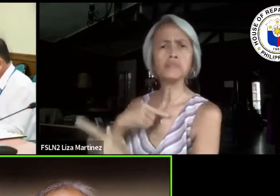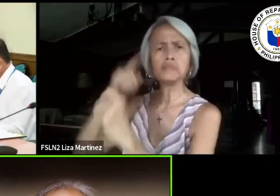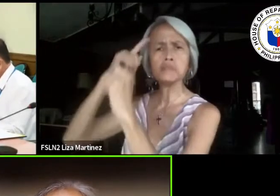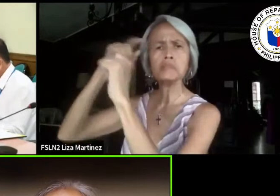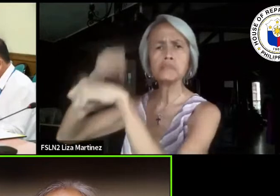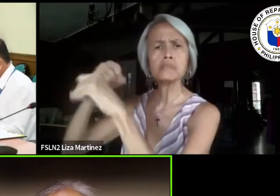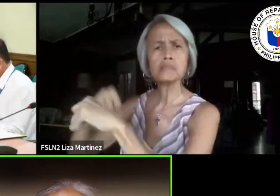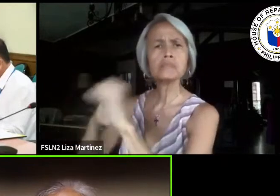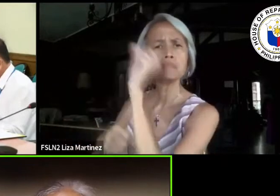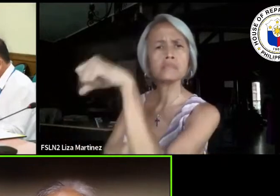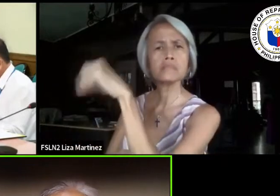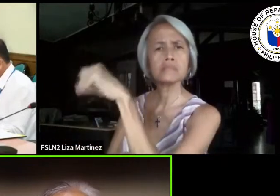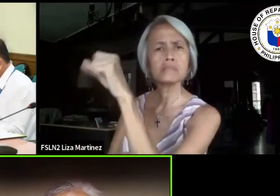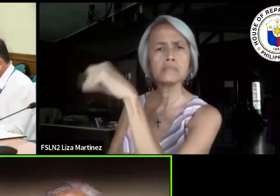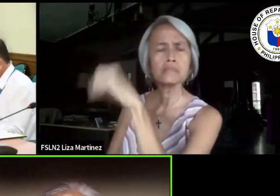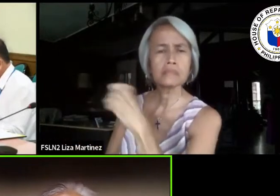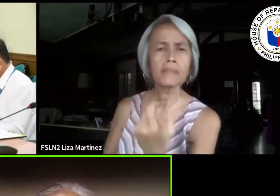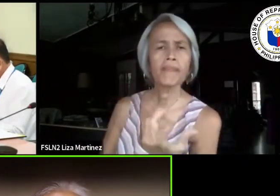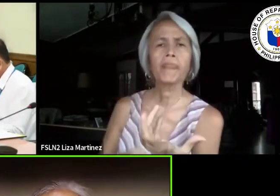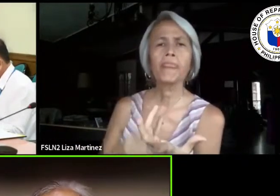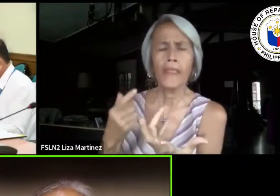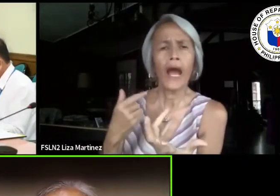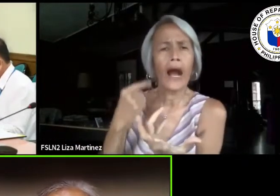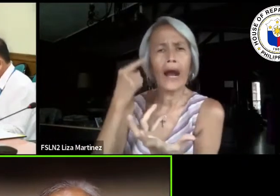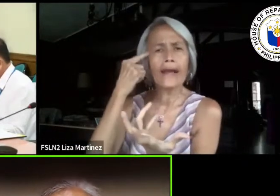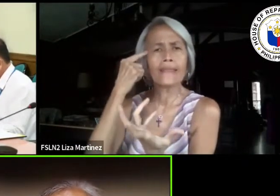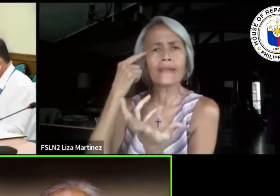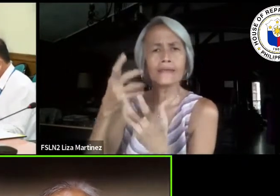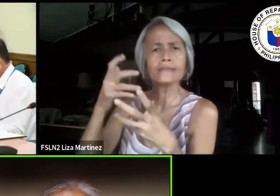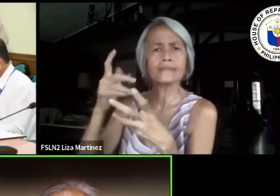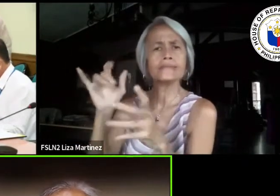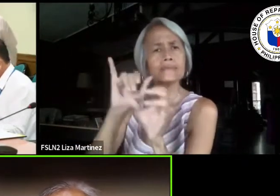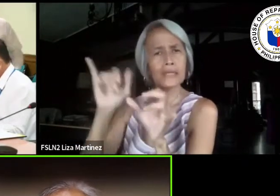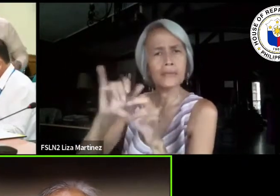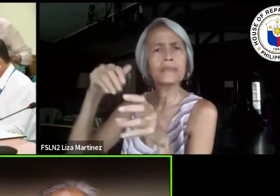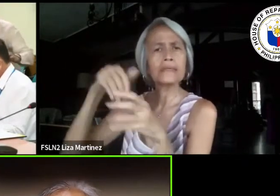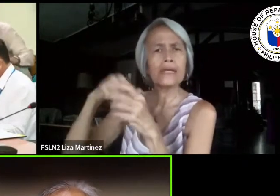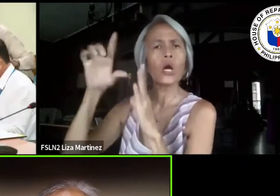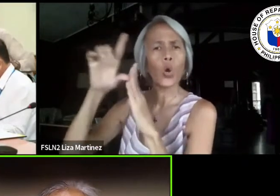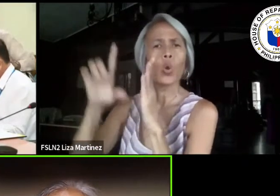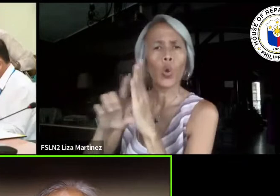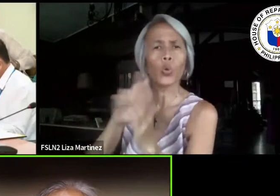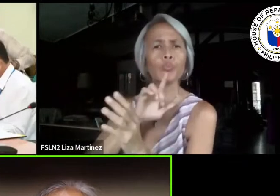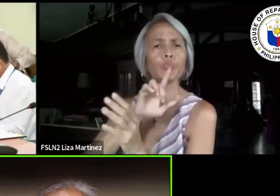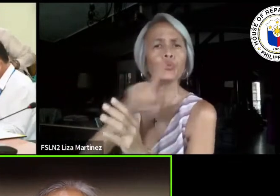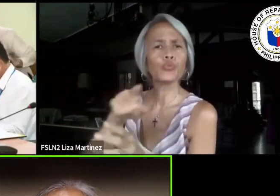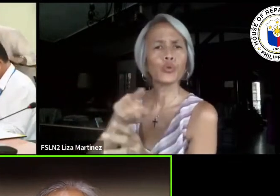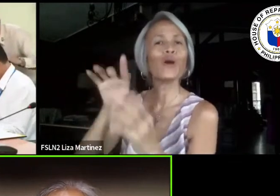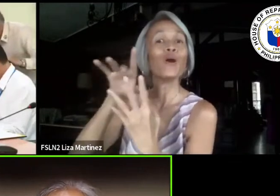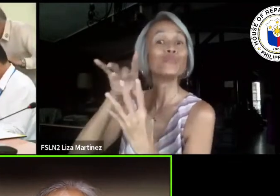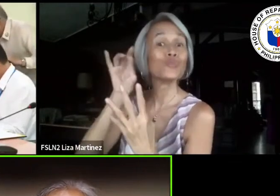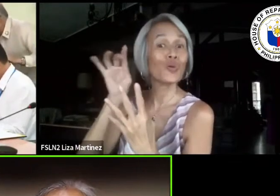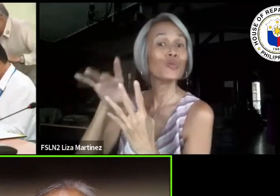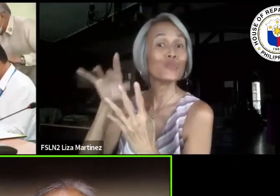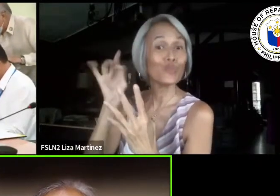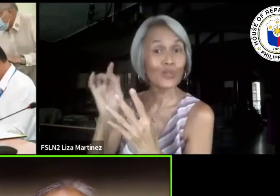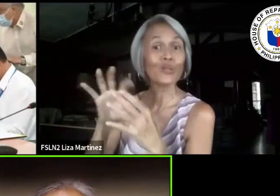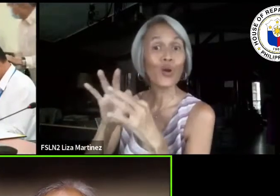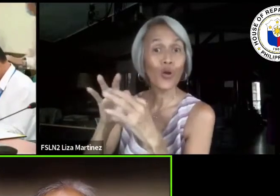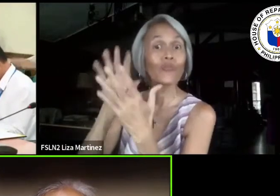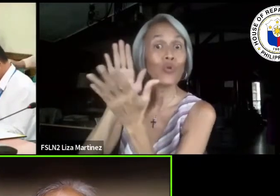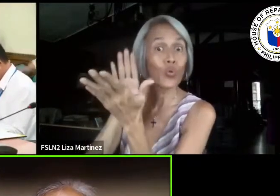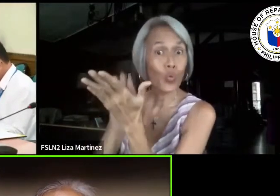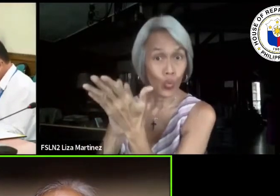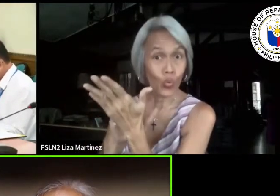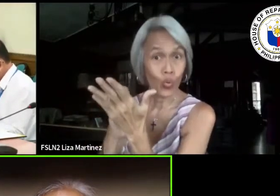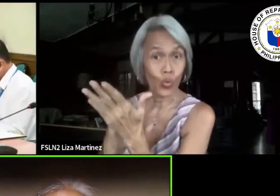sir. I think, sir, it's also naman din in the laws na it's the prerogative of the schools. If they know what language is spoken